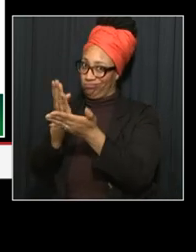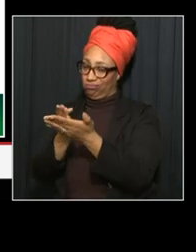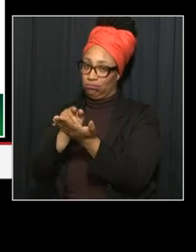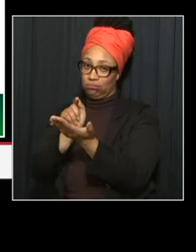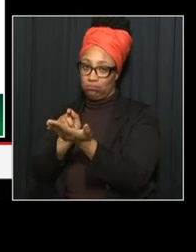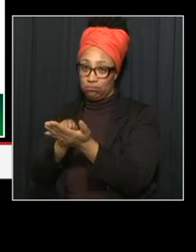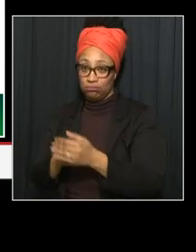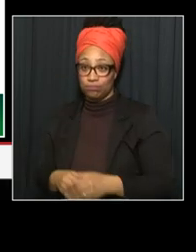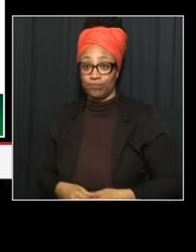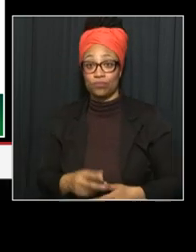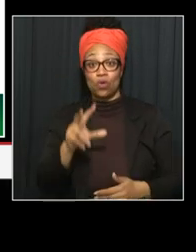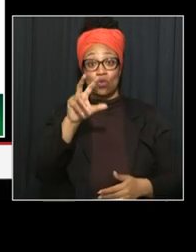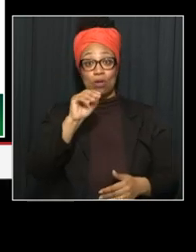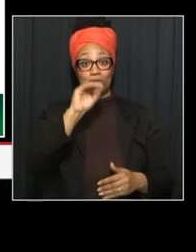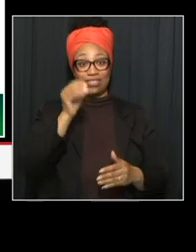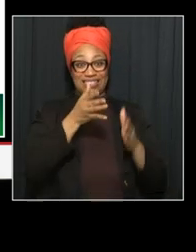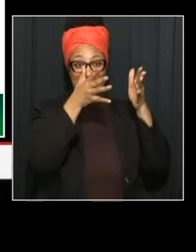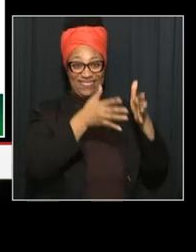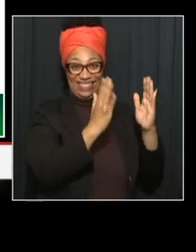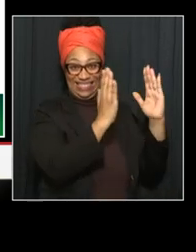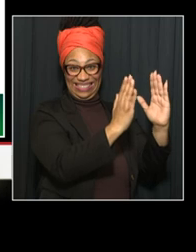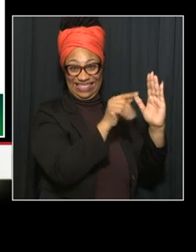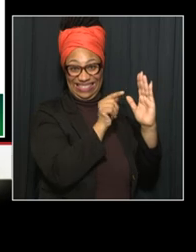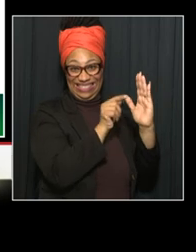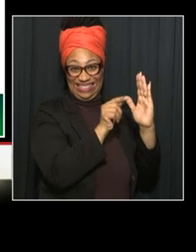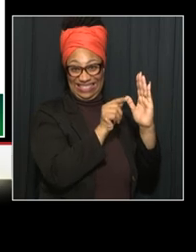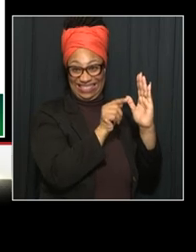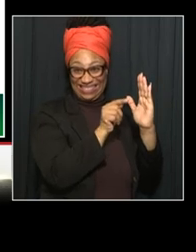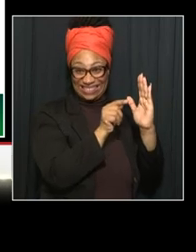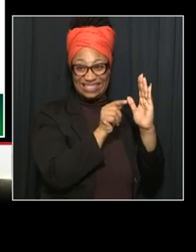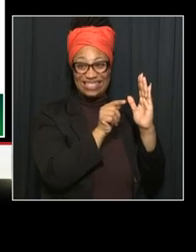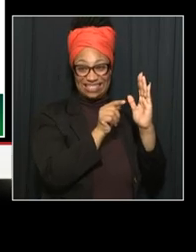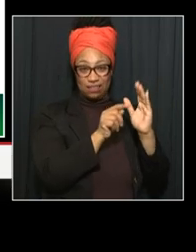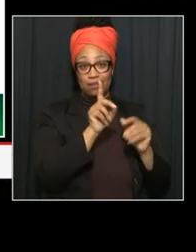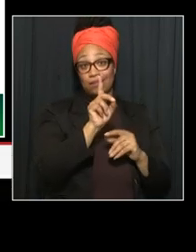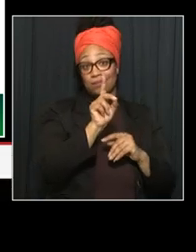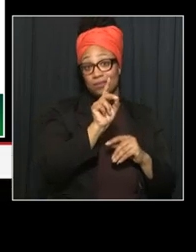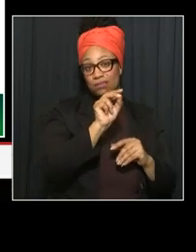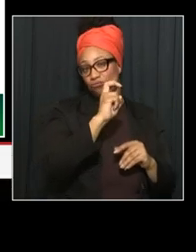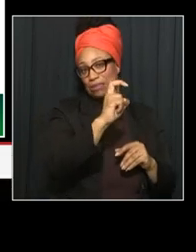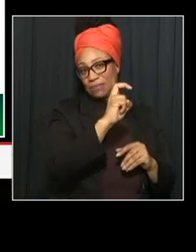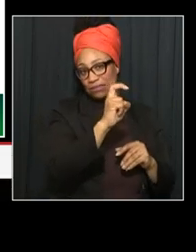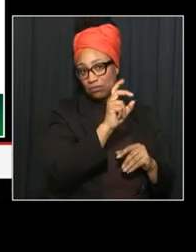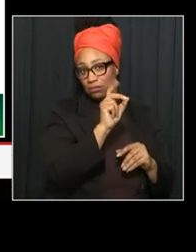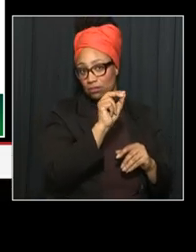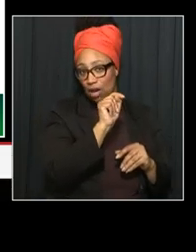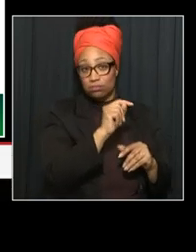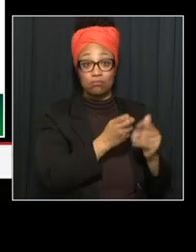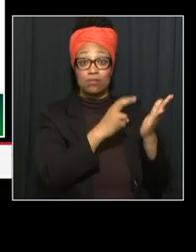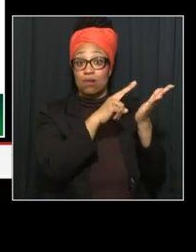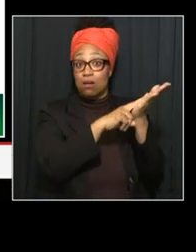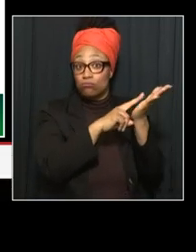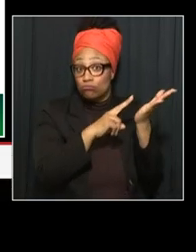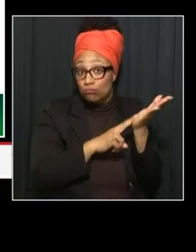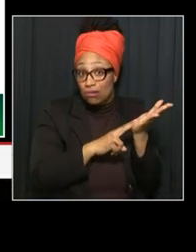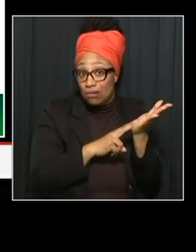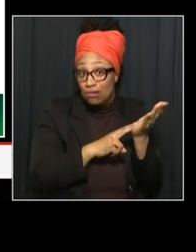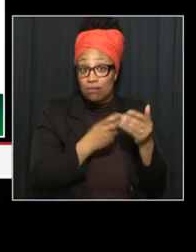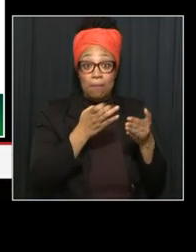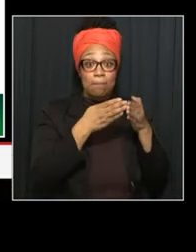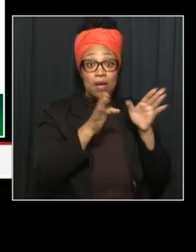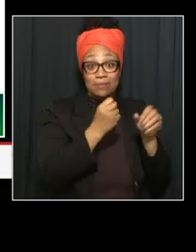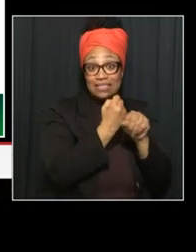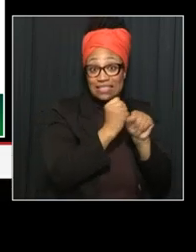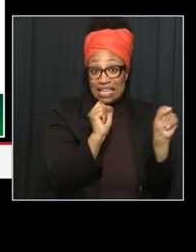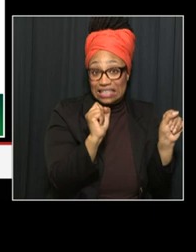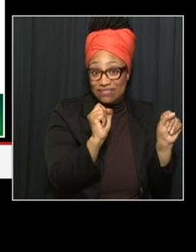DDOT, contracting, environmental protections, followed by public safety. The $2 billion, the